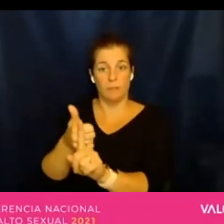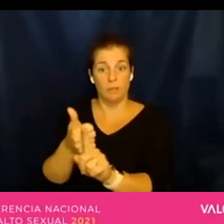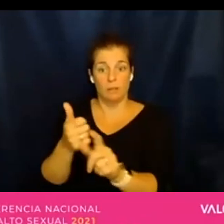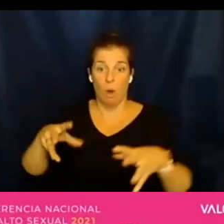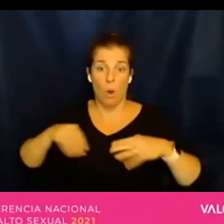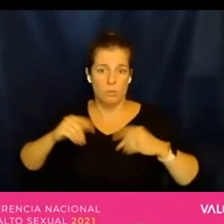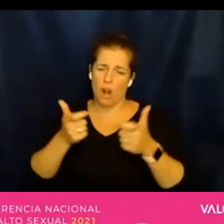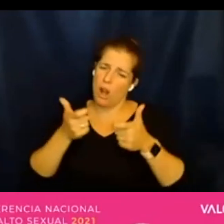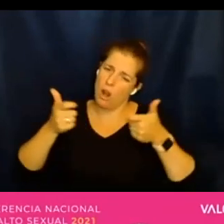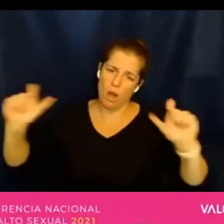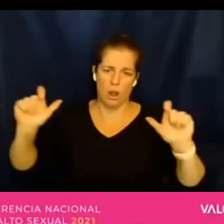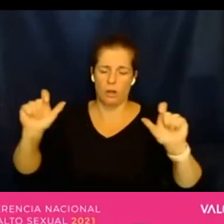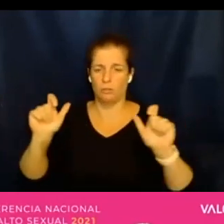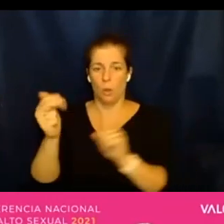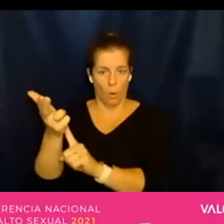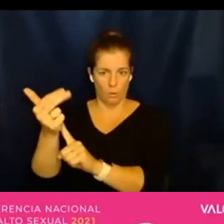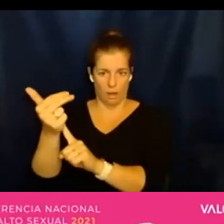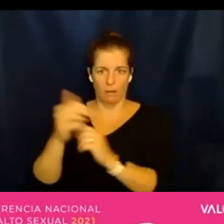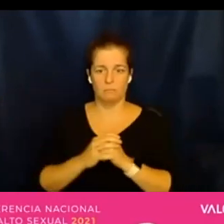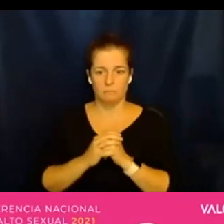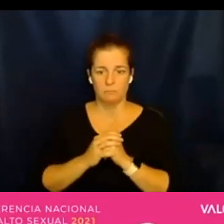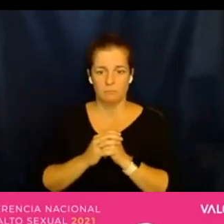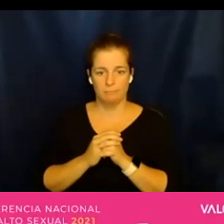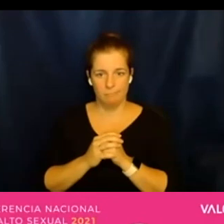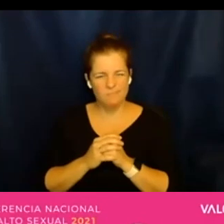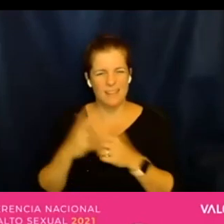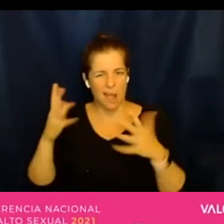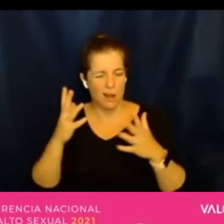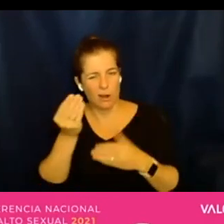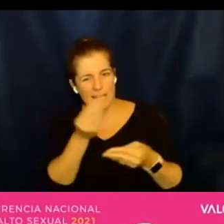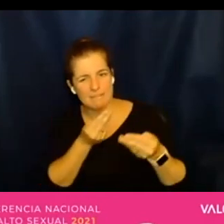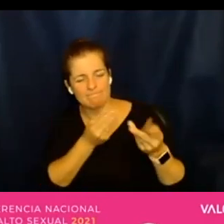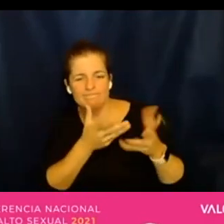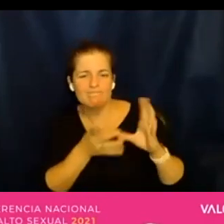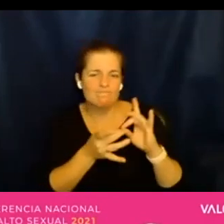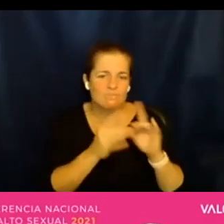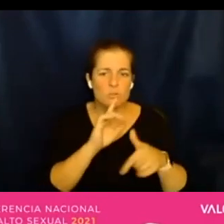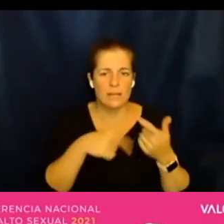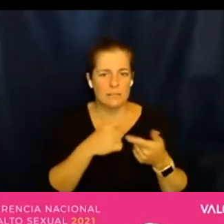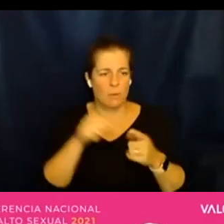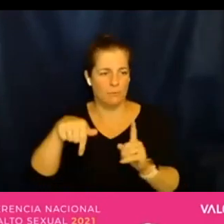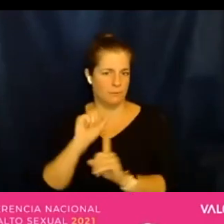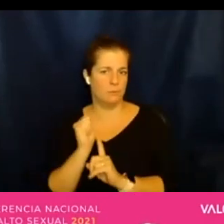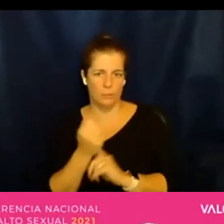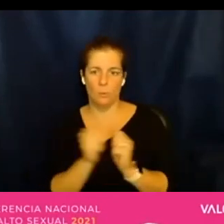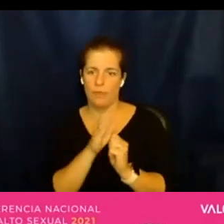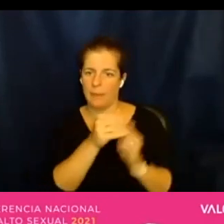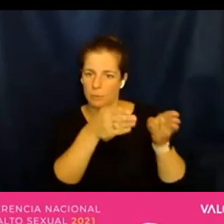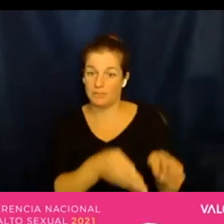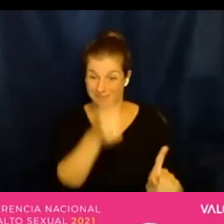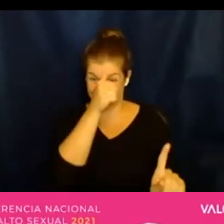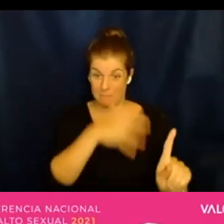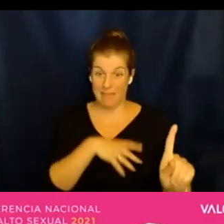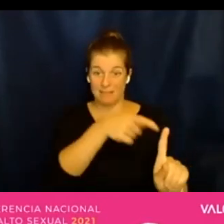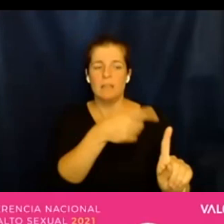in the outskirts of town. And I had already been sharing with him this, the particulars of this situation. And he had already helped